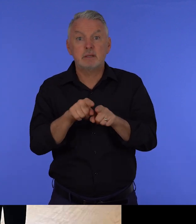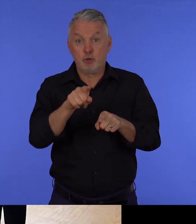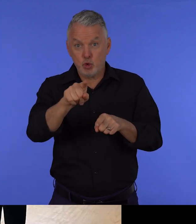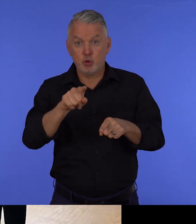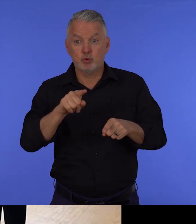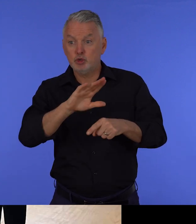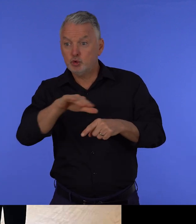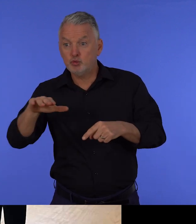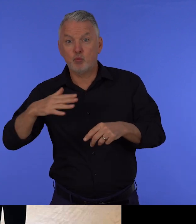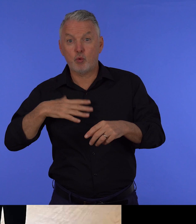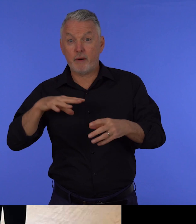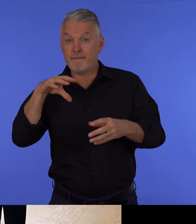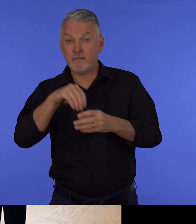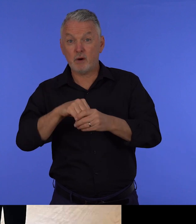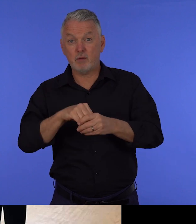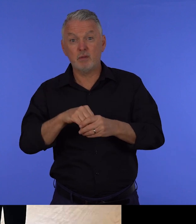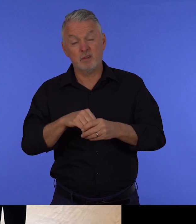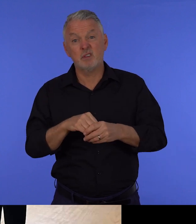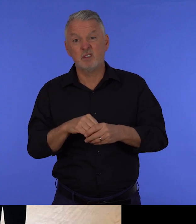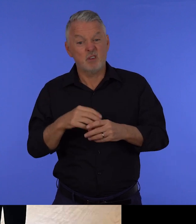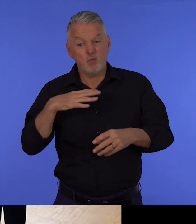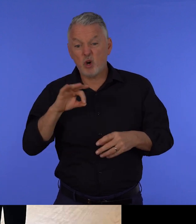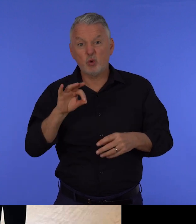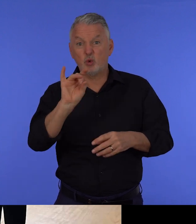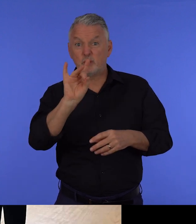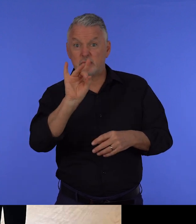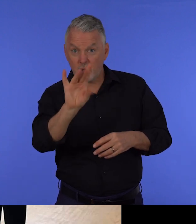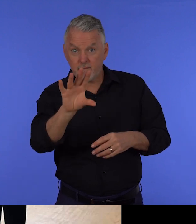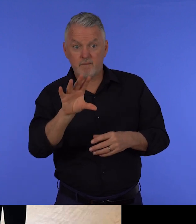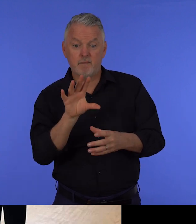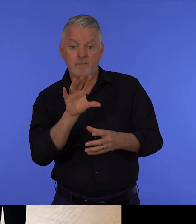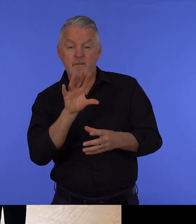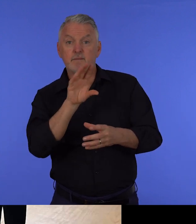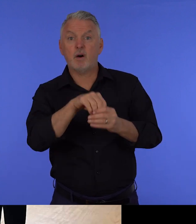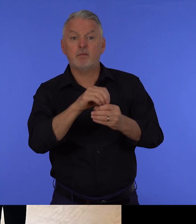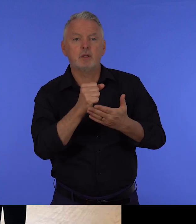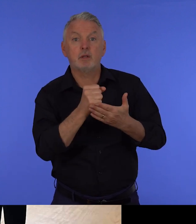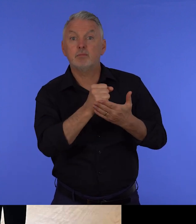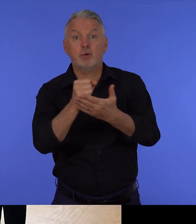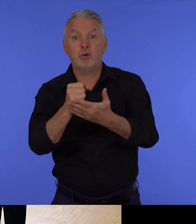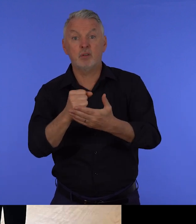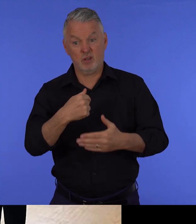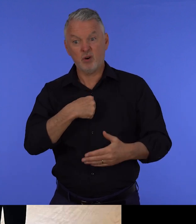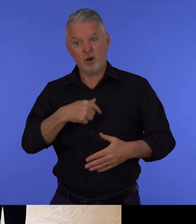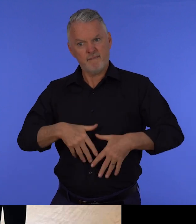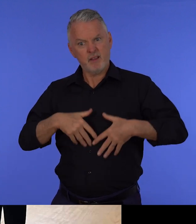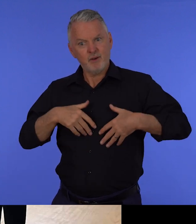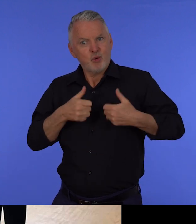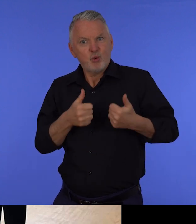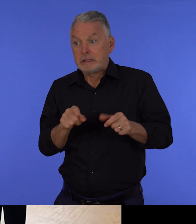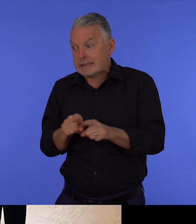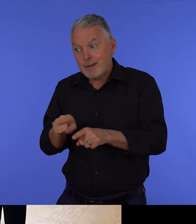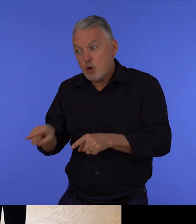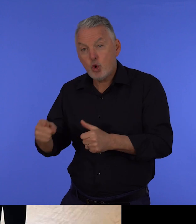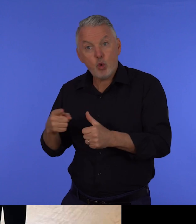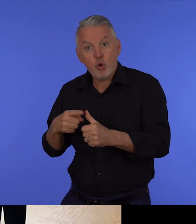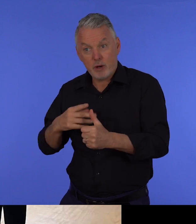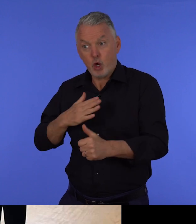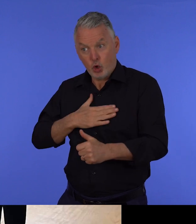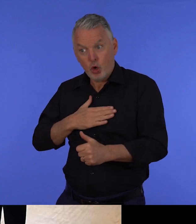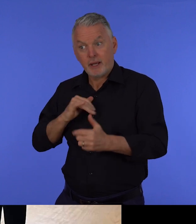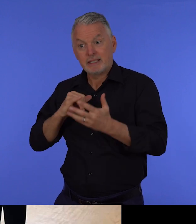something that you want your children to be involved in, don't be afraid to get in there and be part of it too.